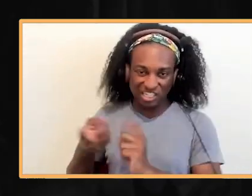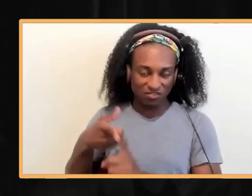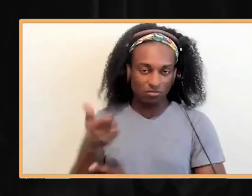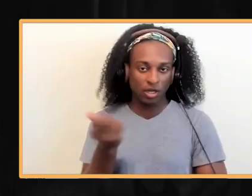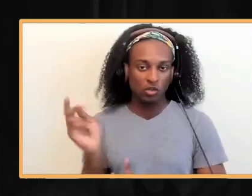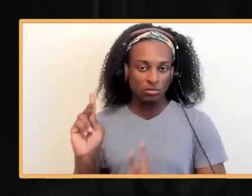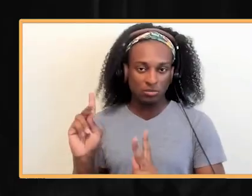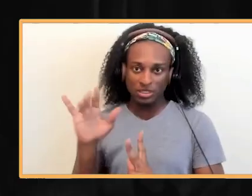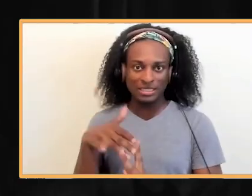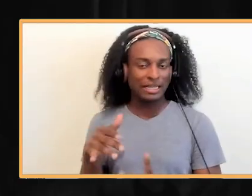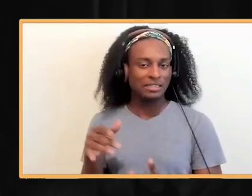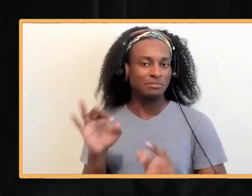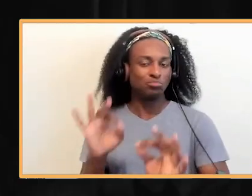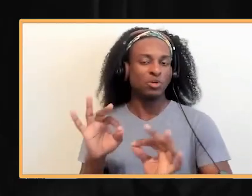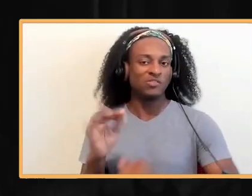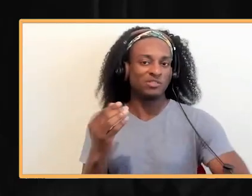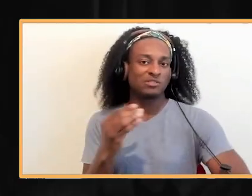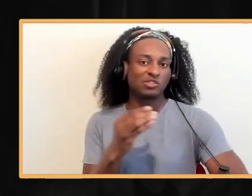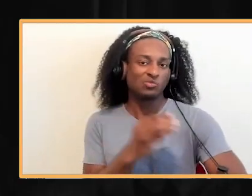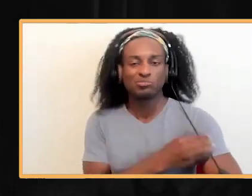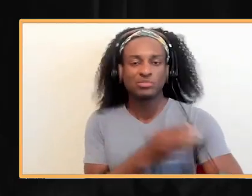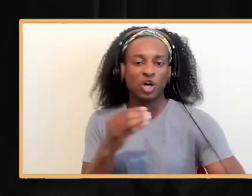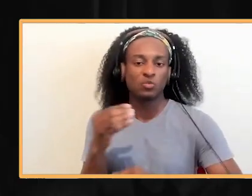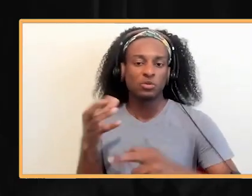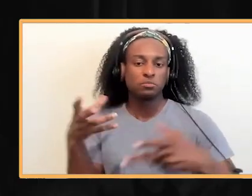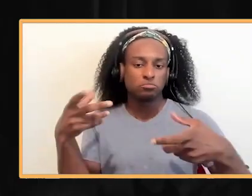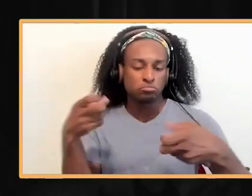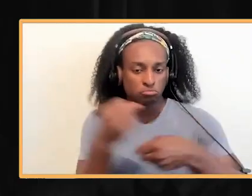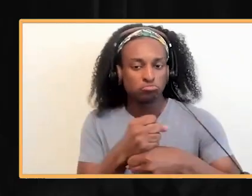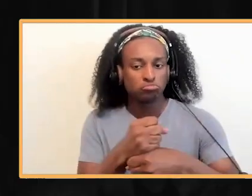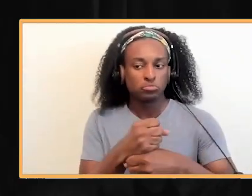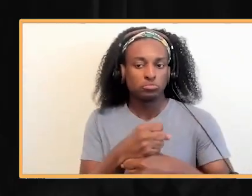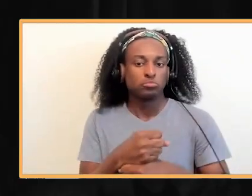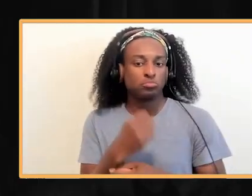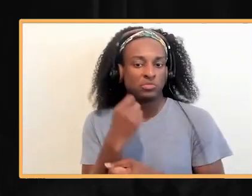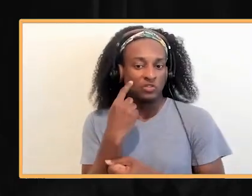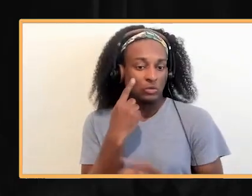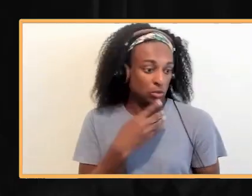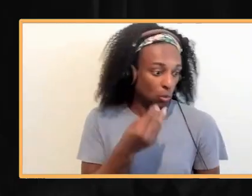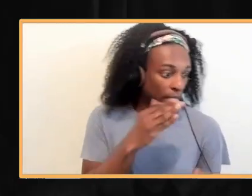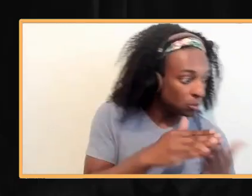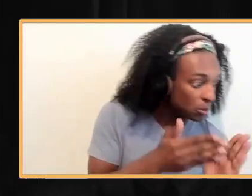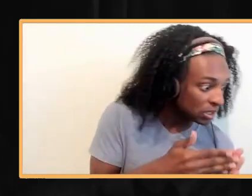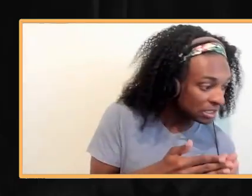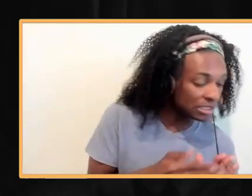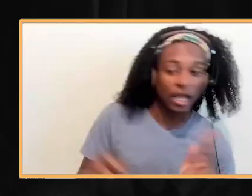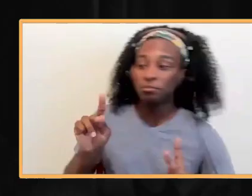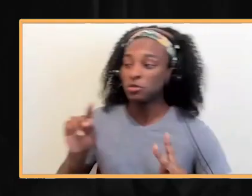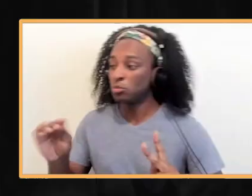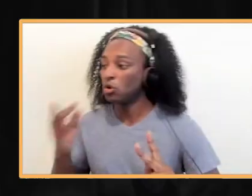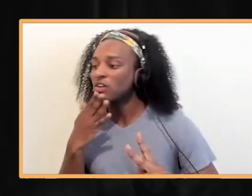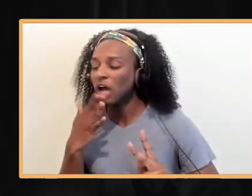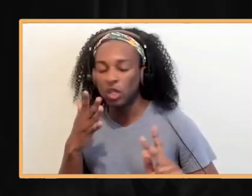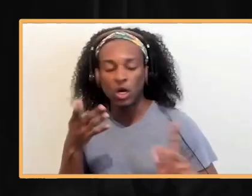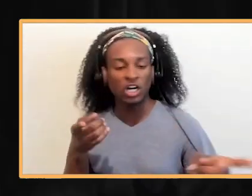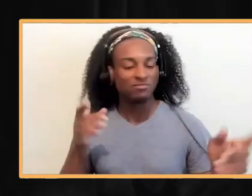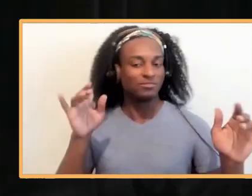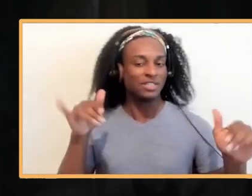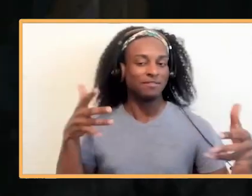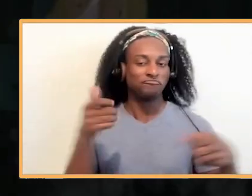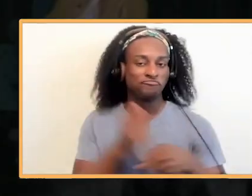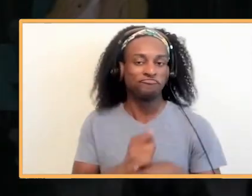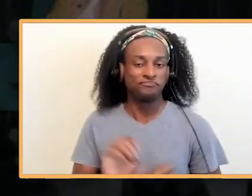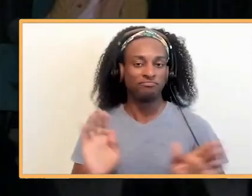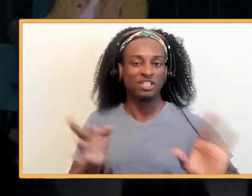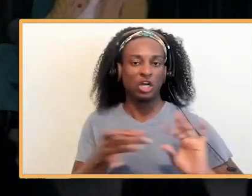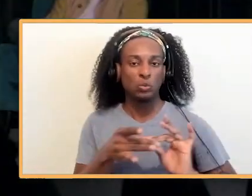relationship between the white community and people of color, for sure, for that reason. Yeah.